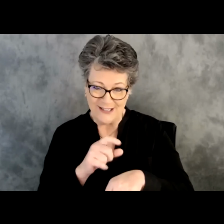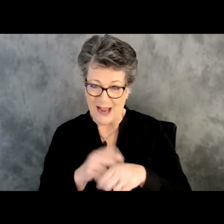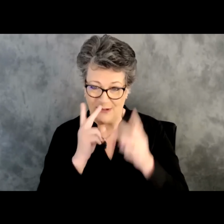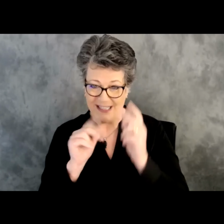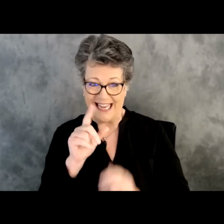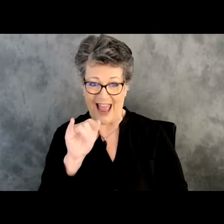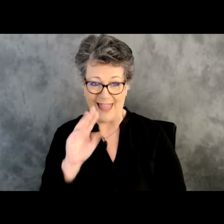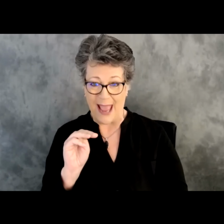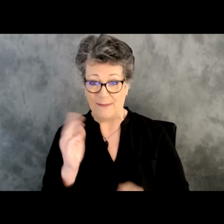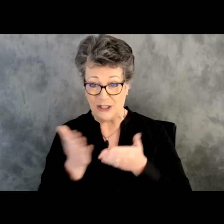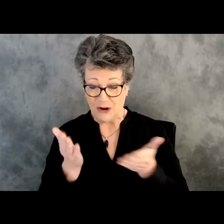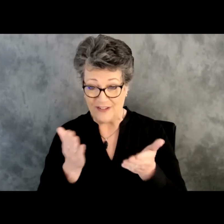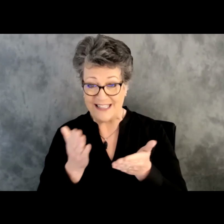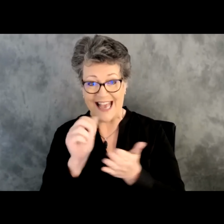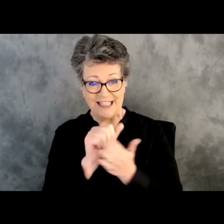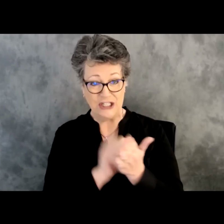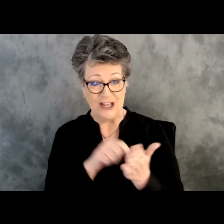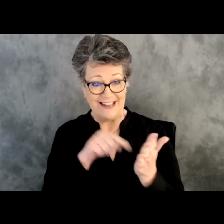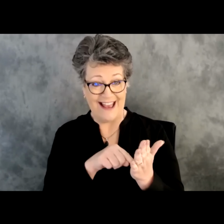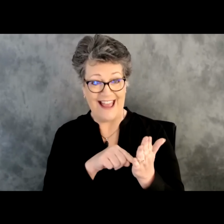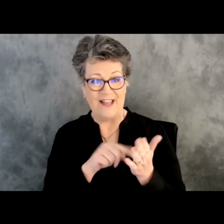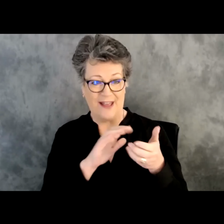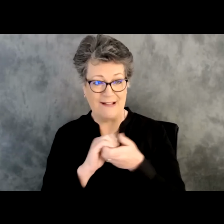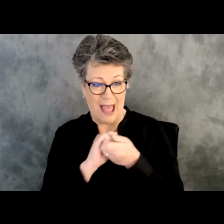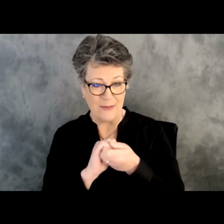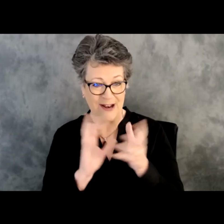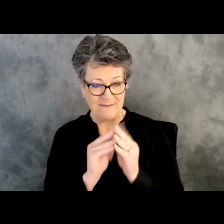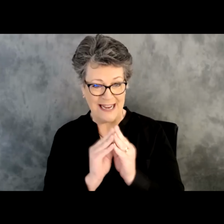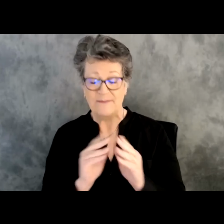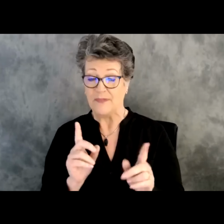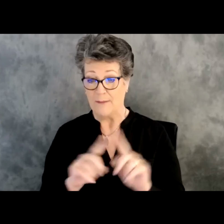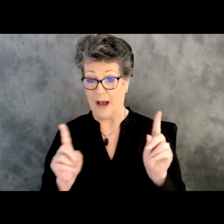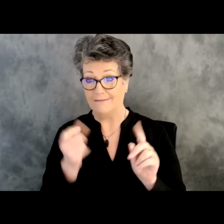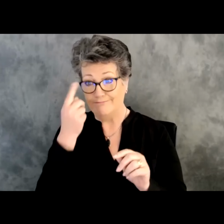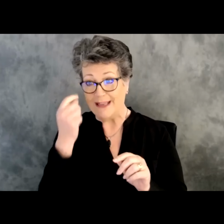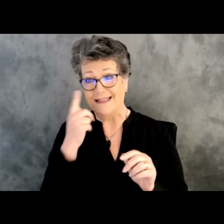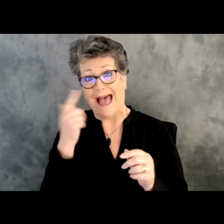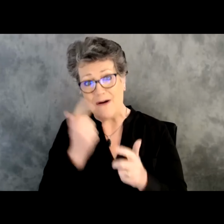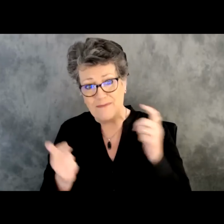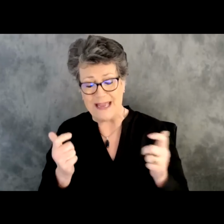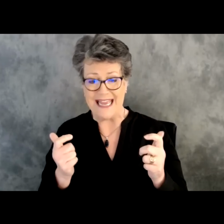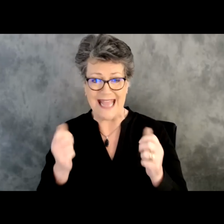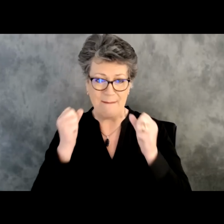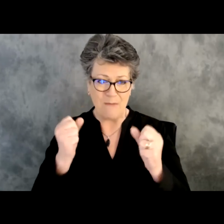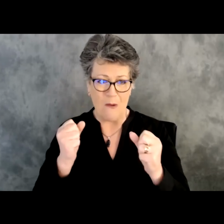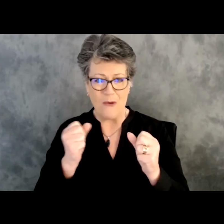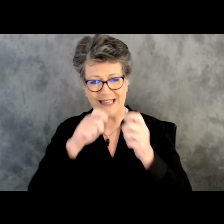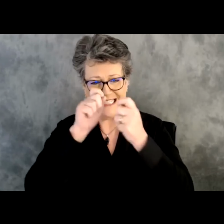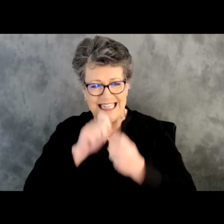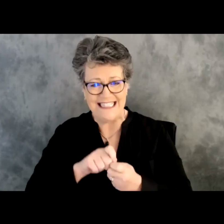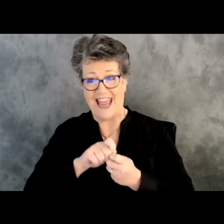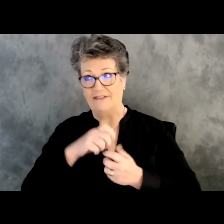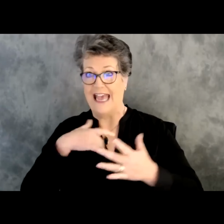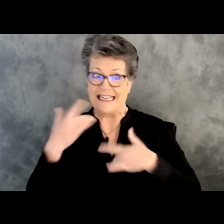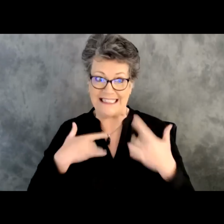CalAIM surface as an agenda item at the collaborative, but given how big and bold and detailed and